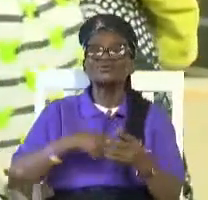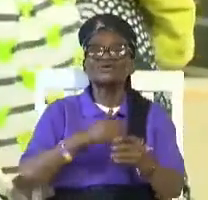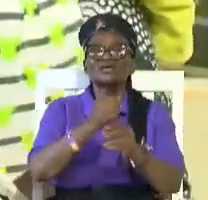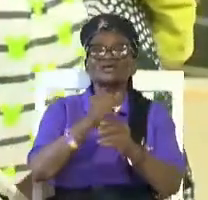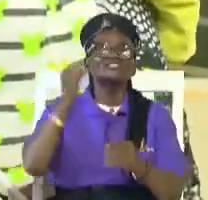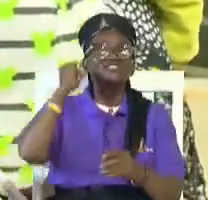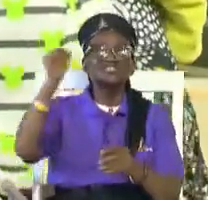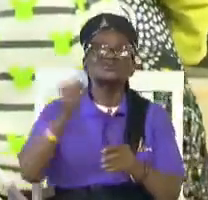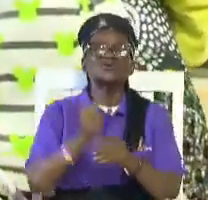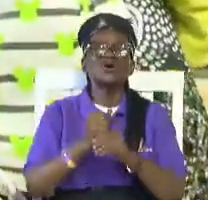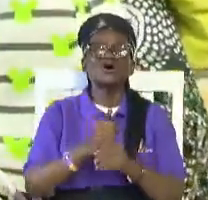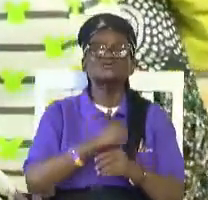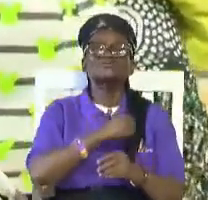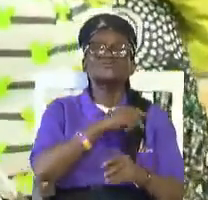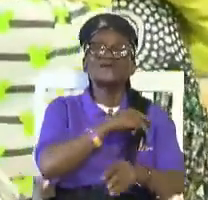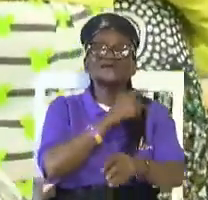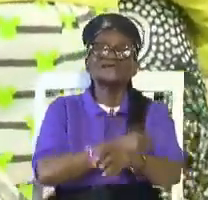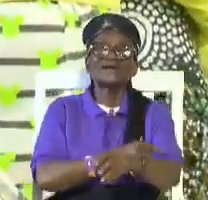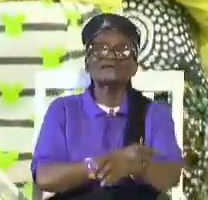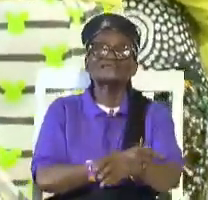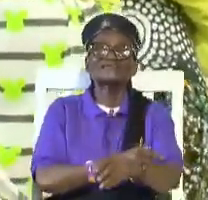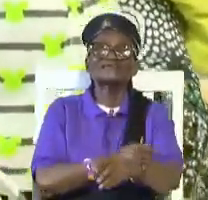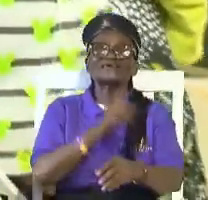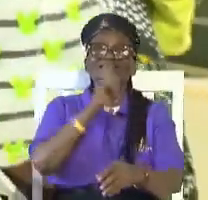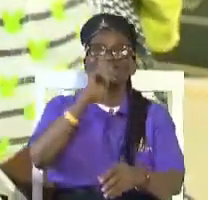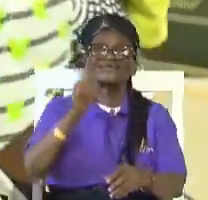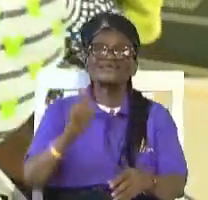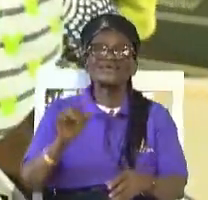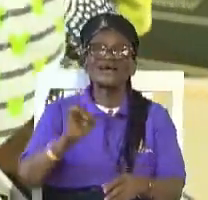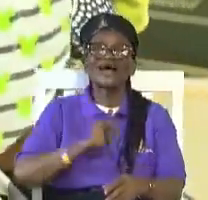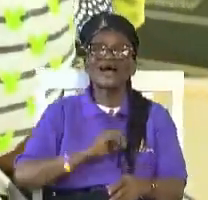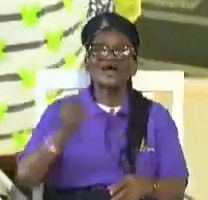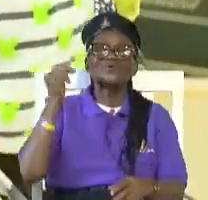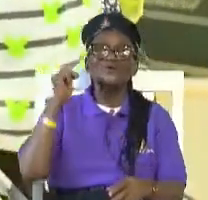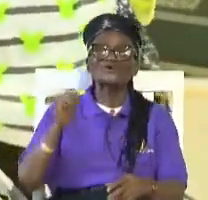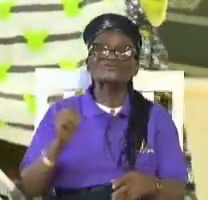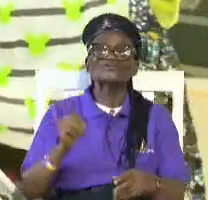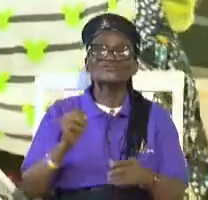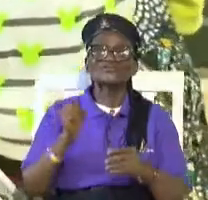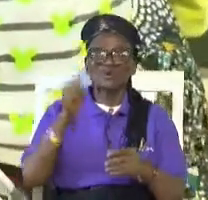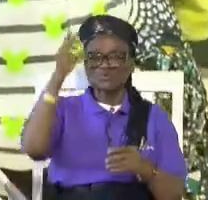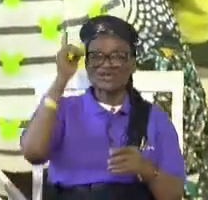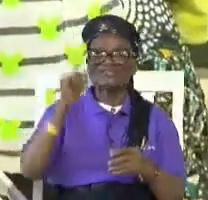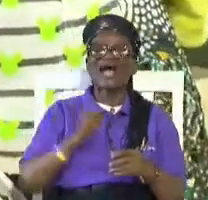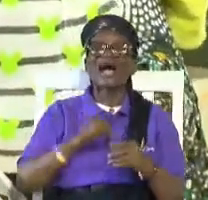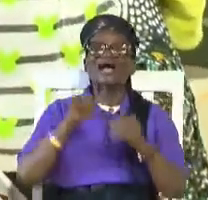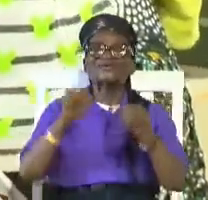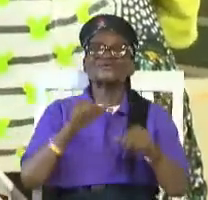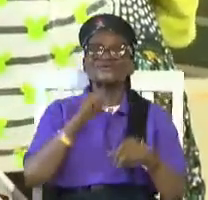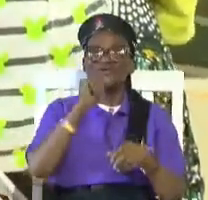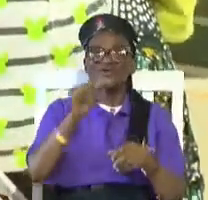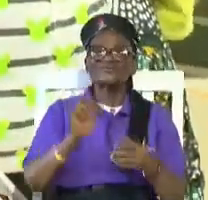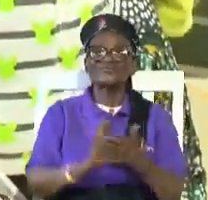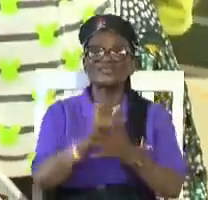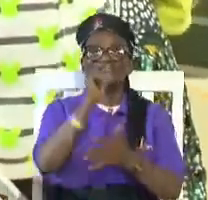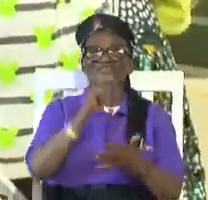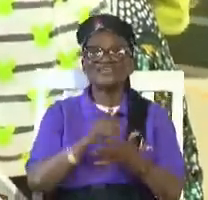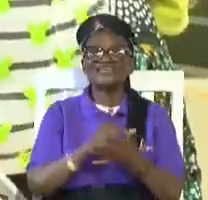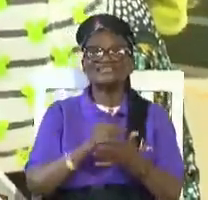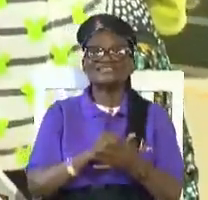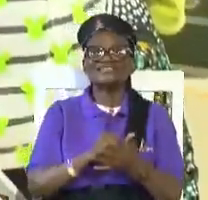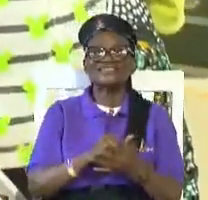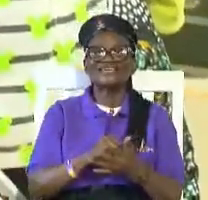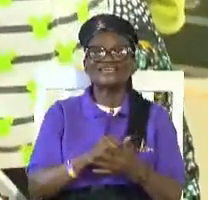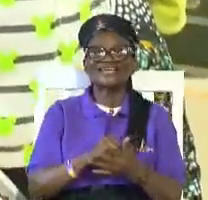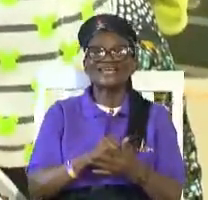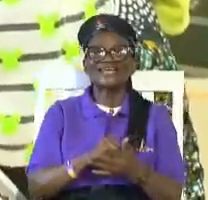I was surprised. I couldn't believe it. until when he showed us the results that it was